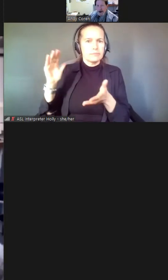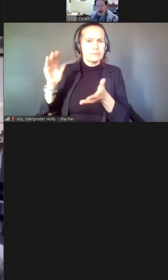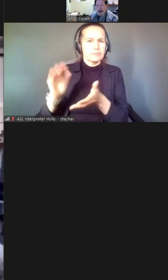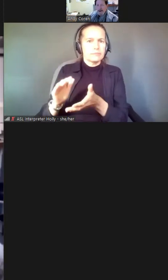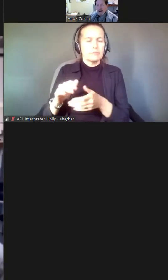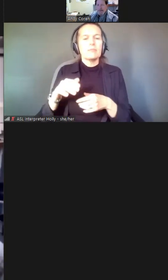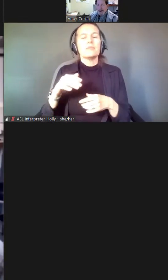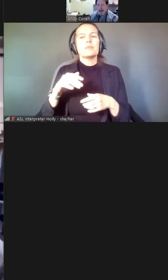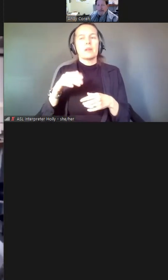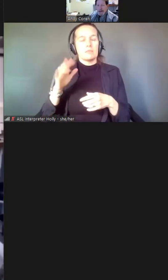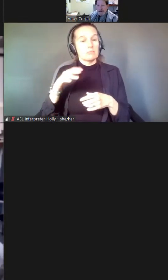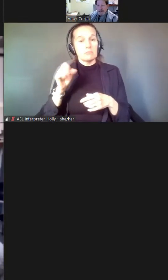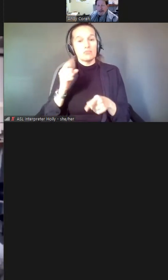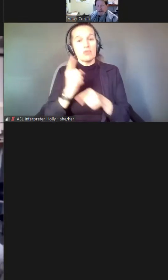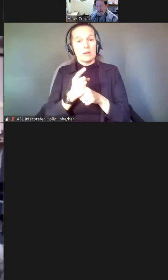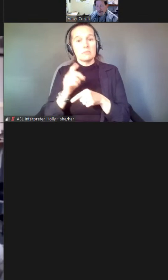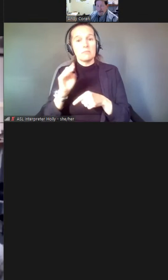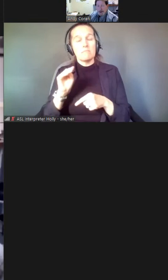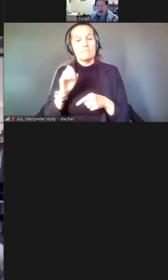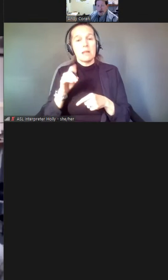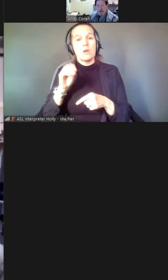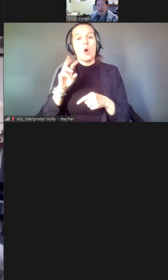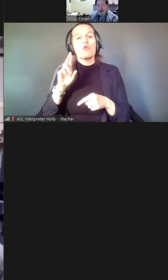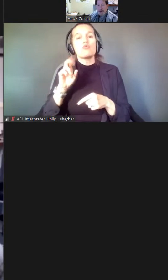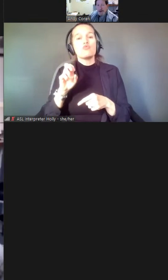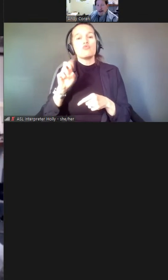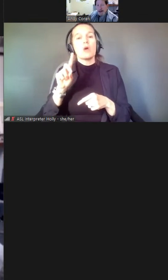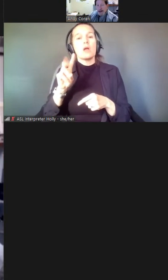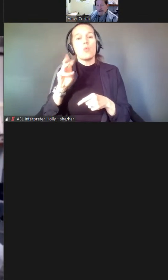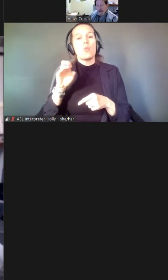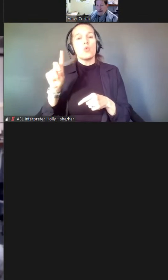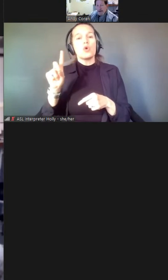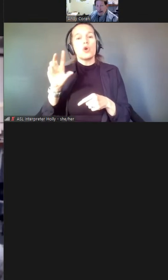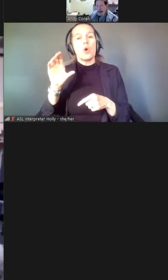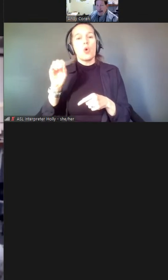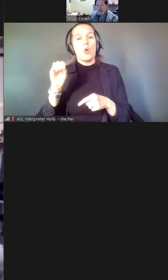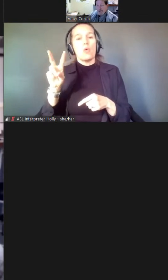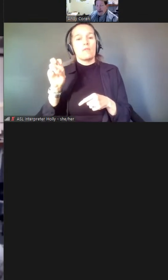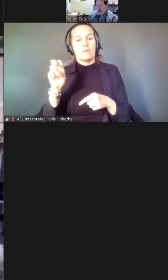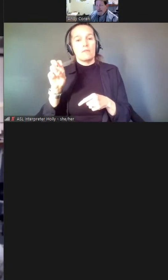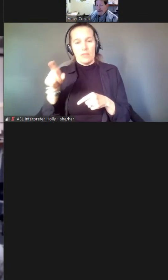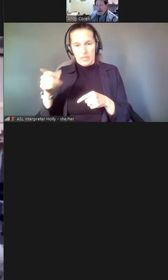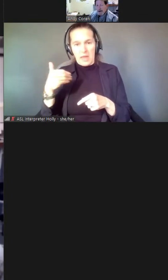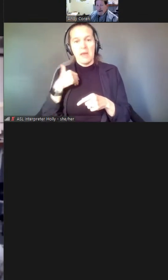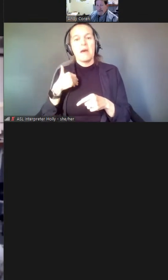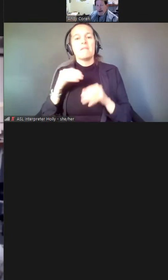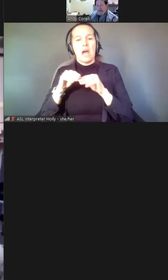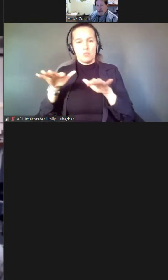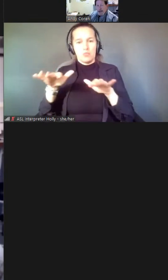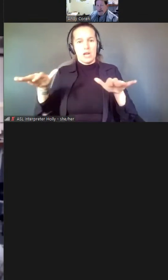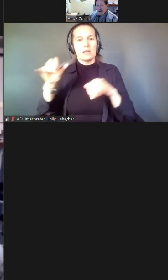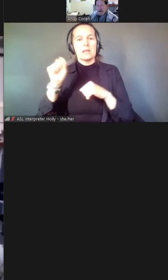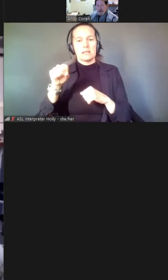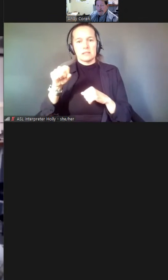They are having an outbreak at Redwood Cove, and they have divided their population into